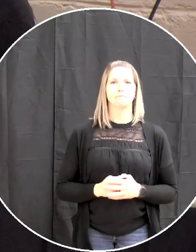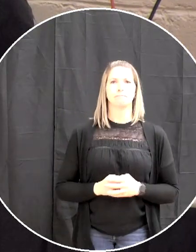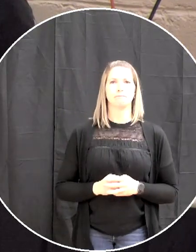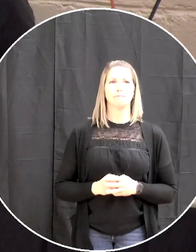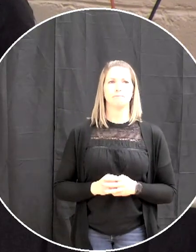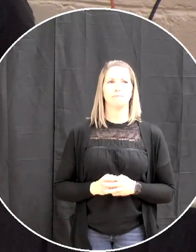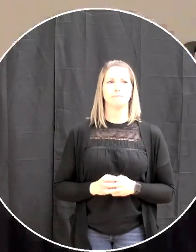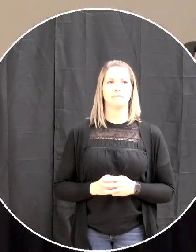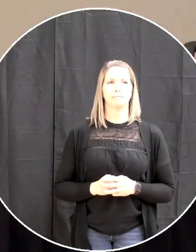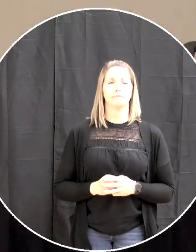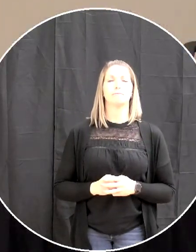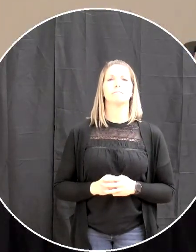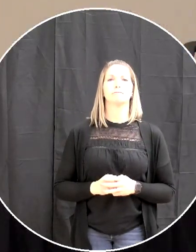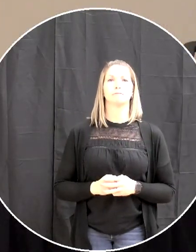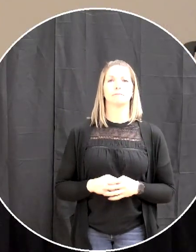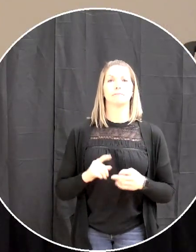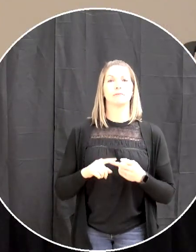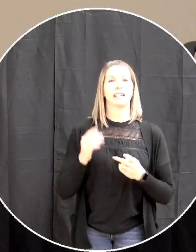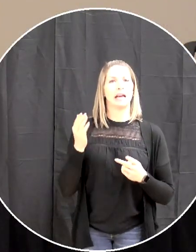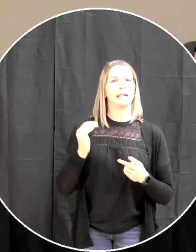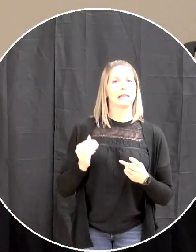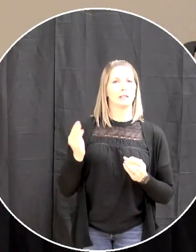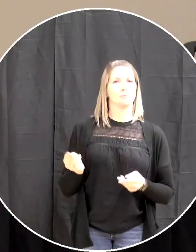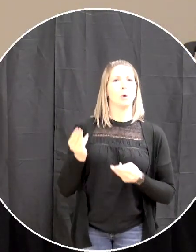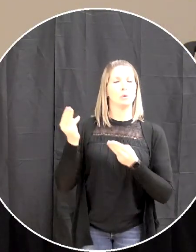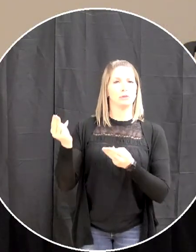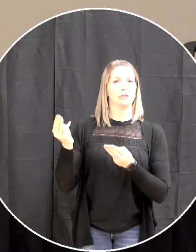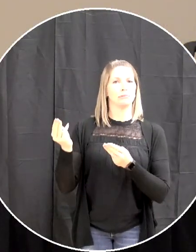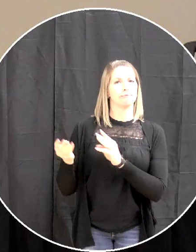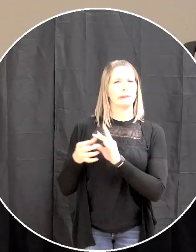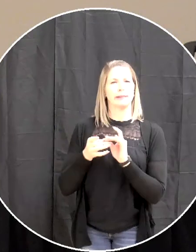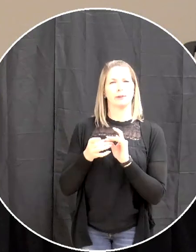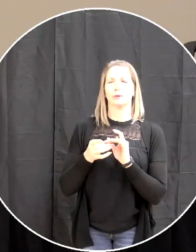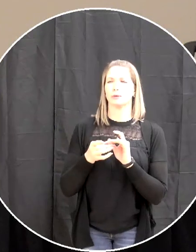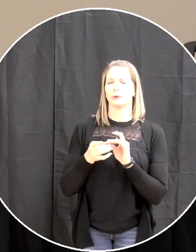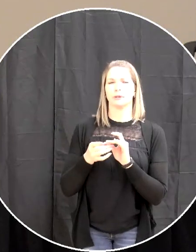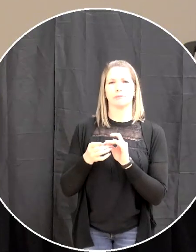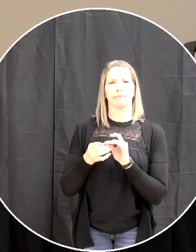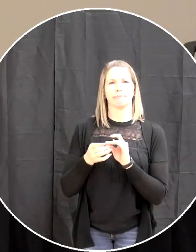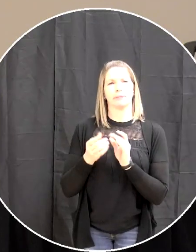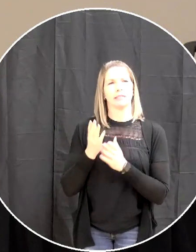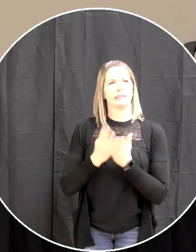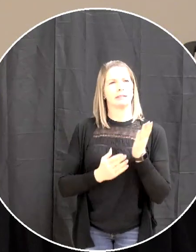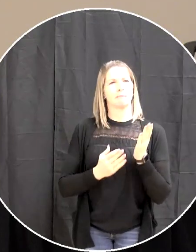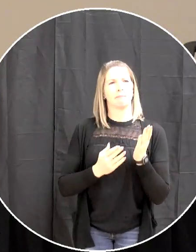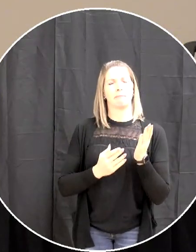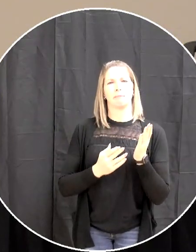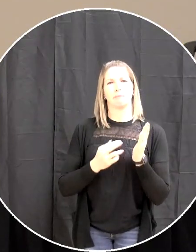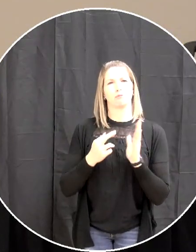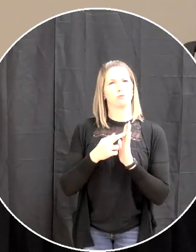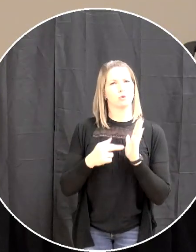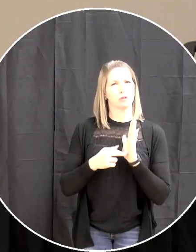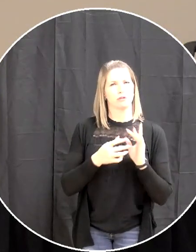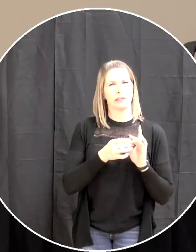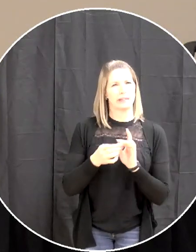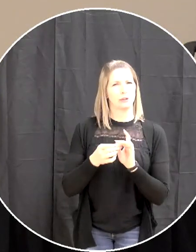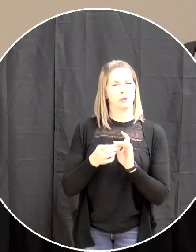you. Next motion is a bit of housekeeping from one of the